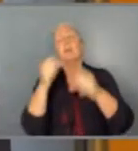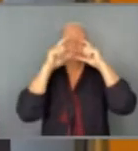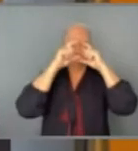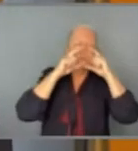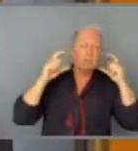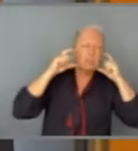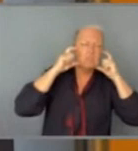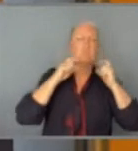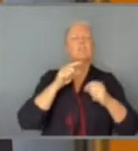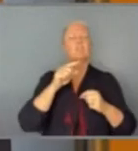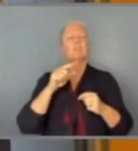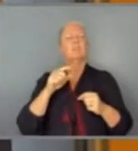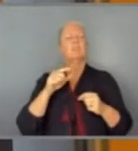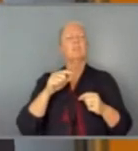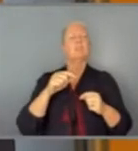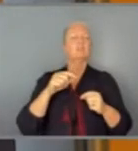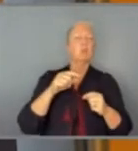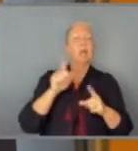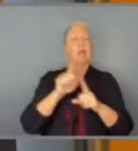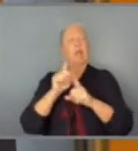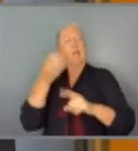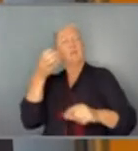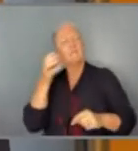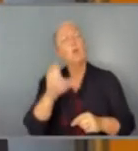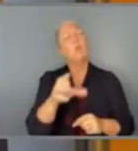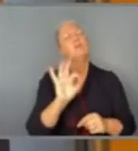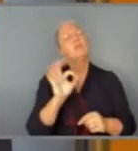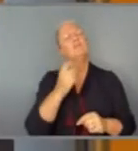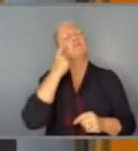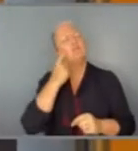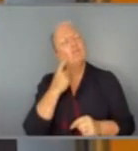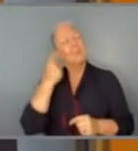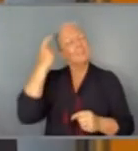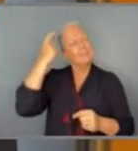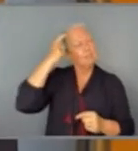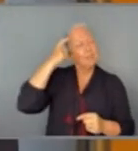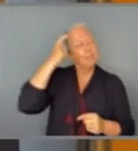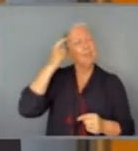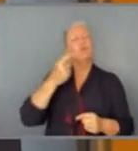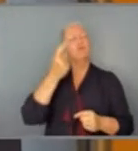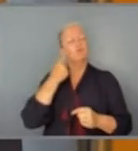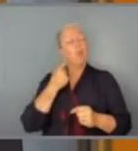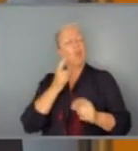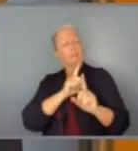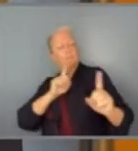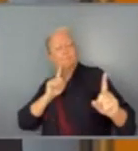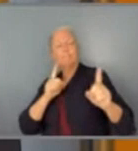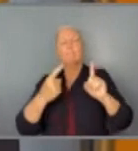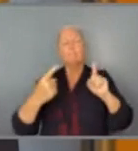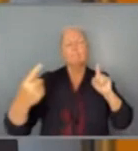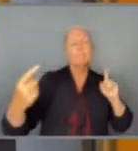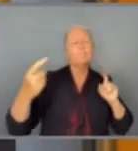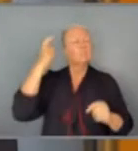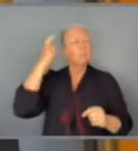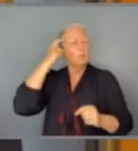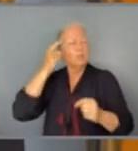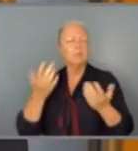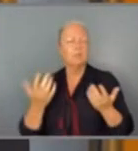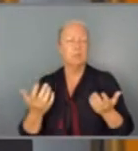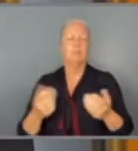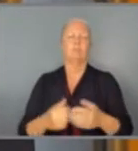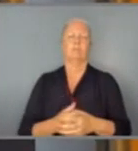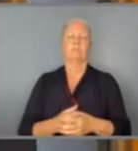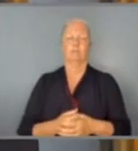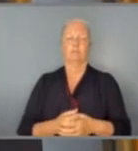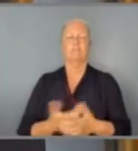indoors from now on. There'll be others that are a whole suite of things that premiers may look at in their own states.